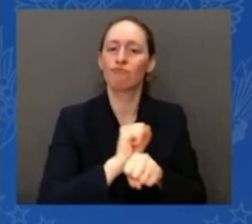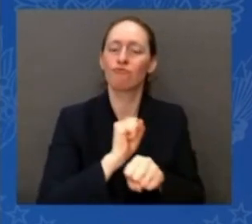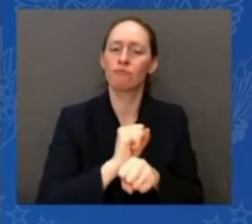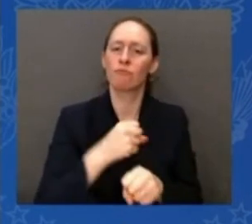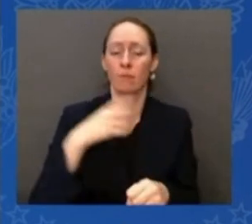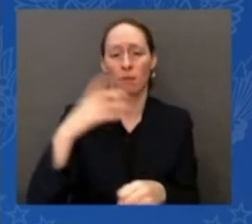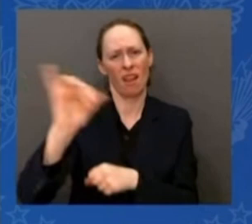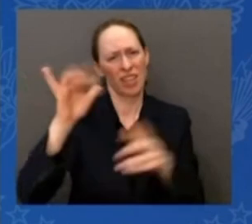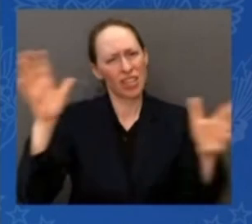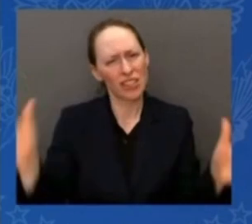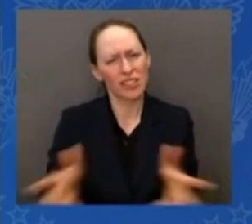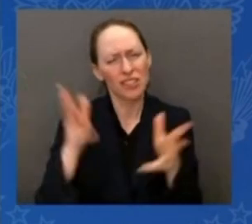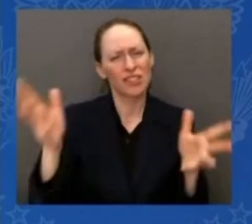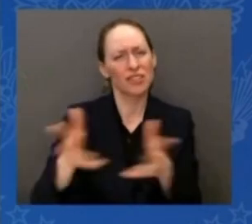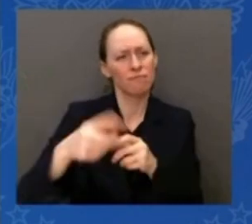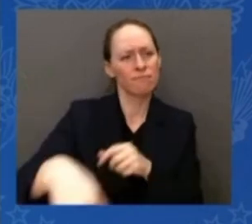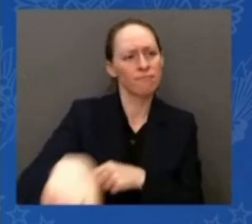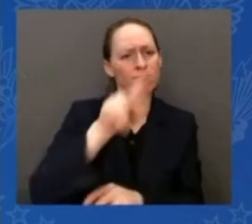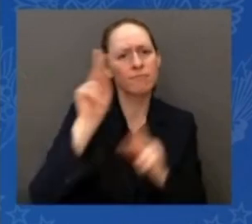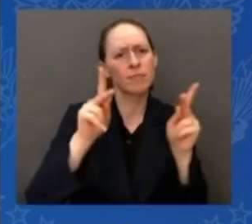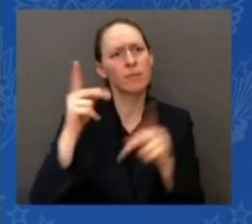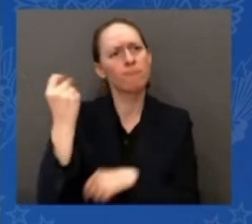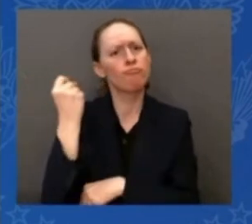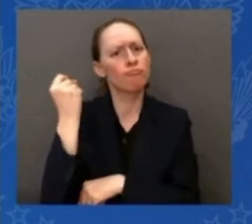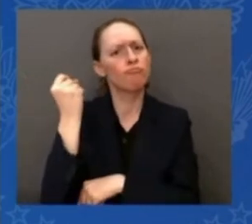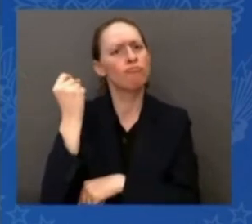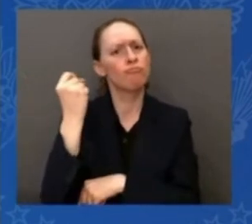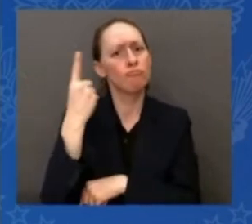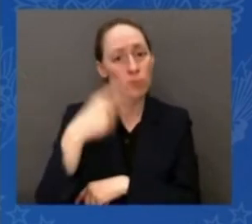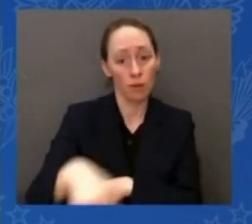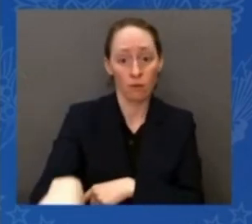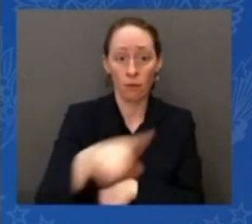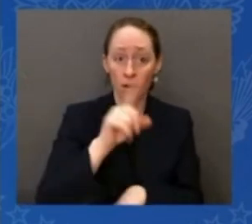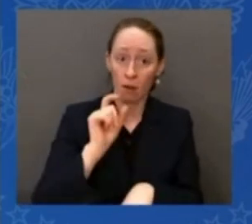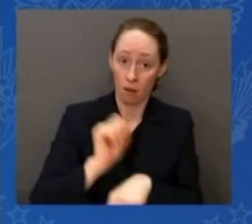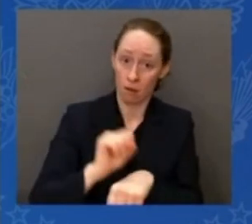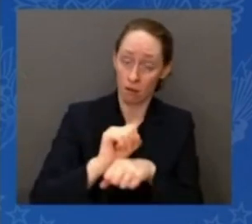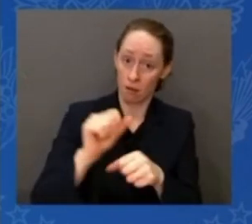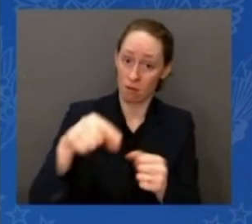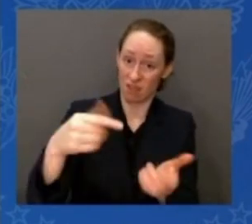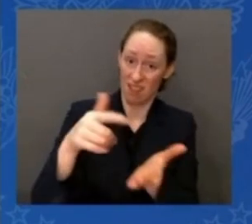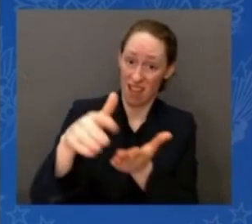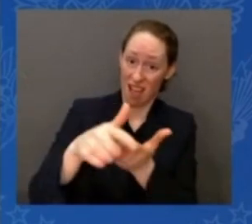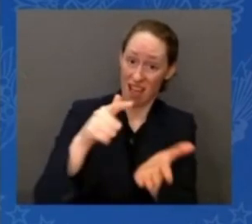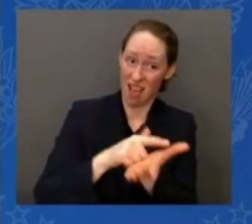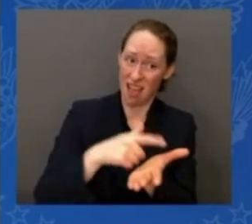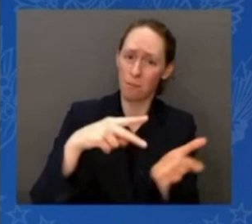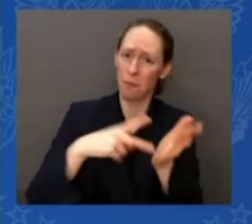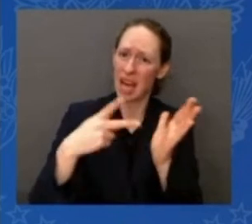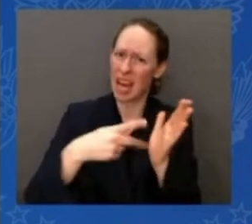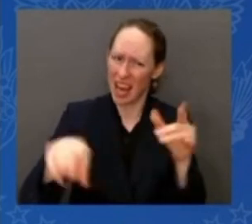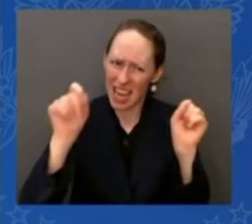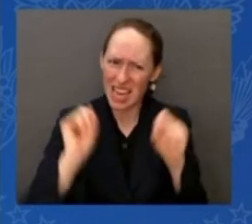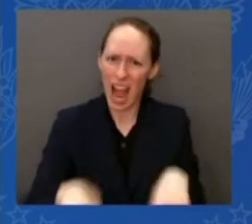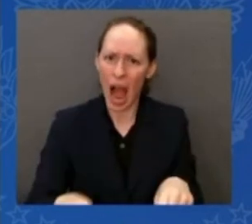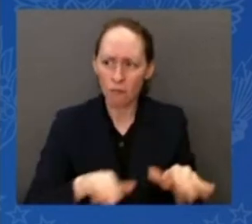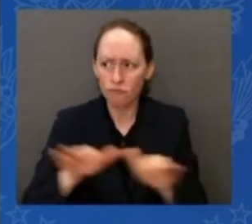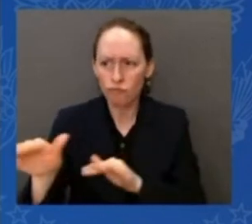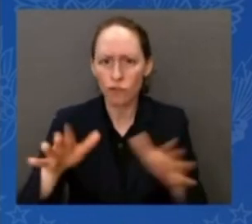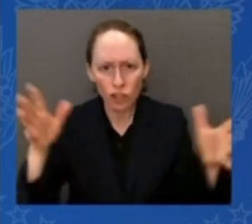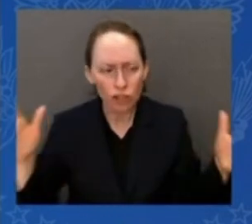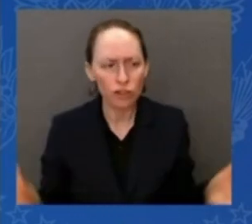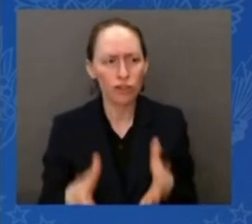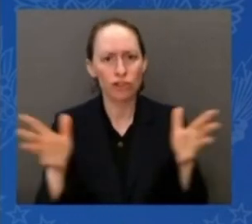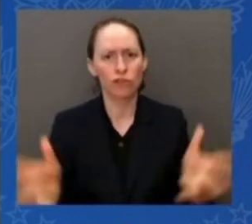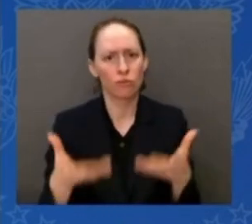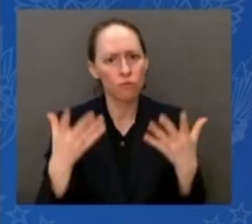encourage unions. And we're going to continue to do that. Thanks to Marty's leadership, support for unions in America now is higher than it's been any time